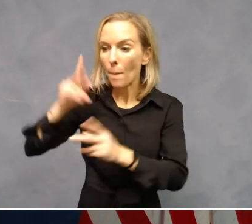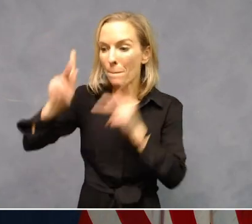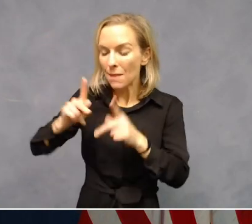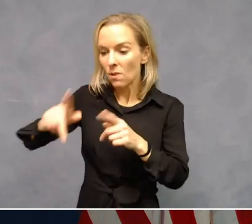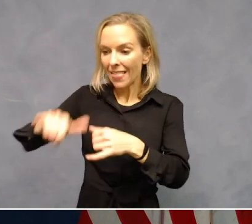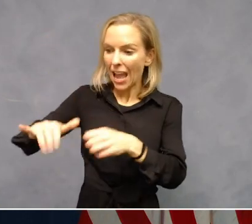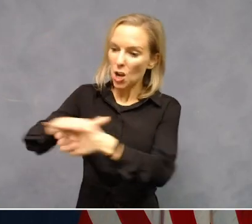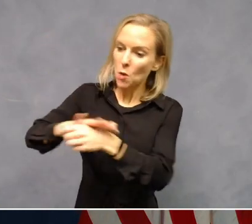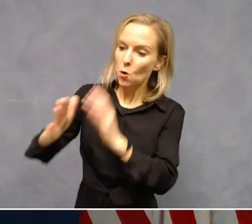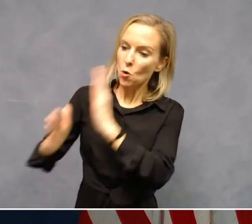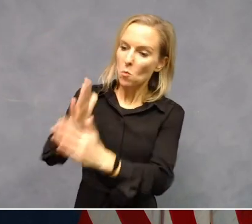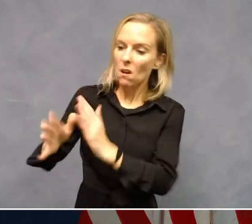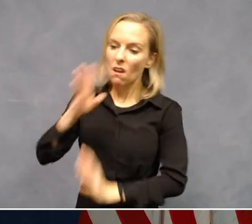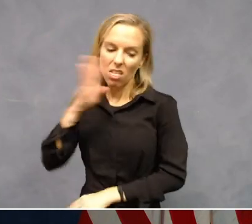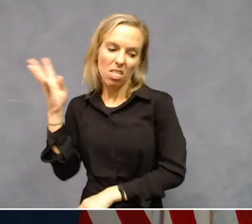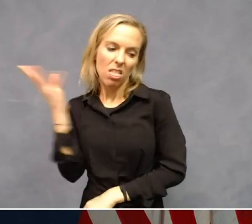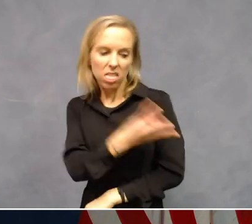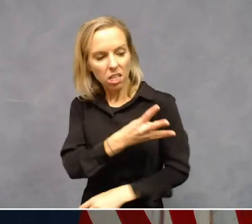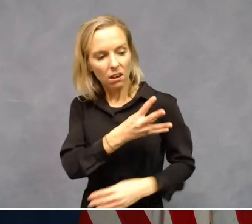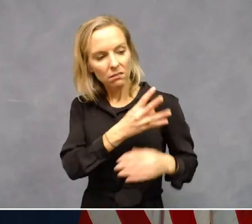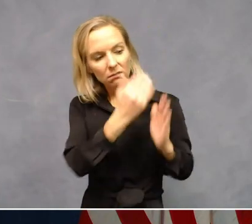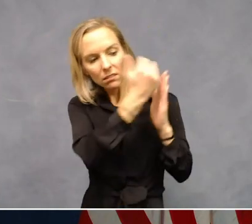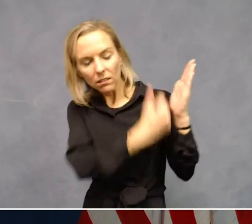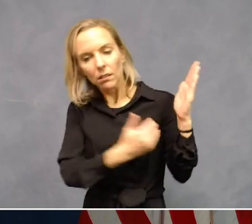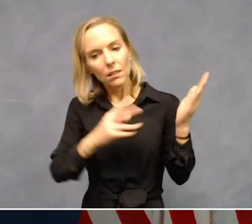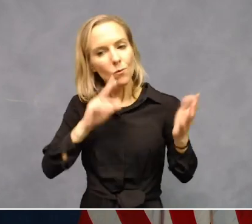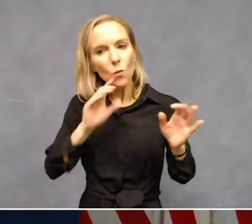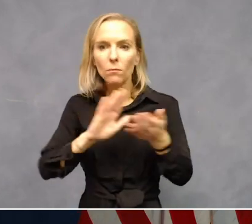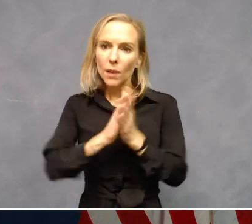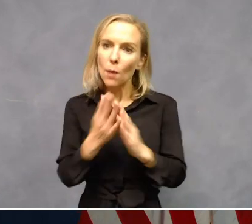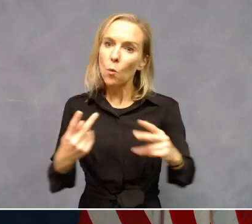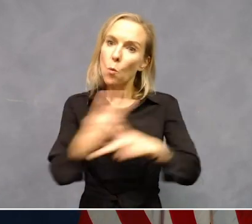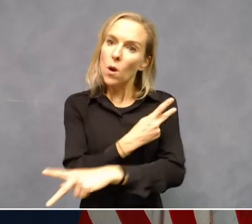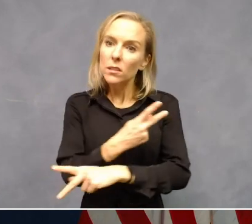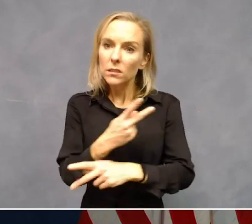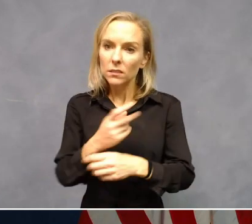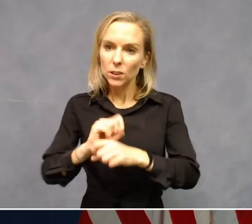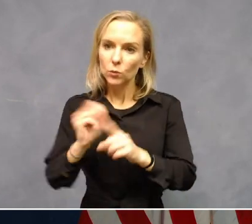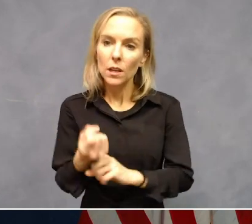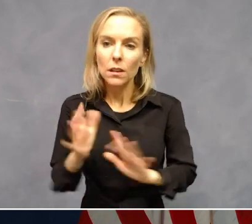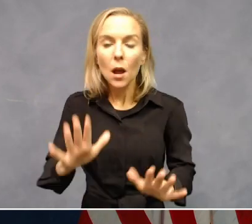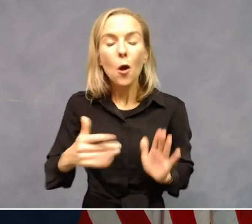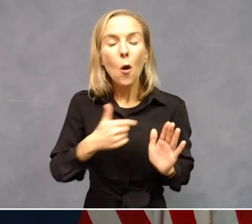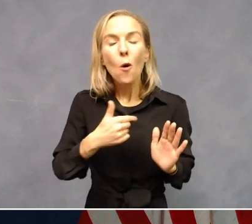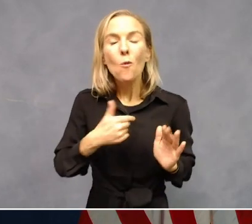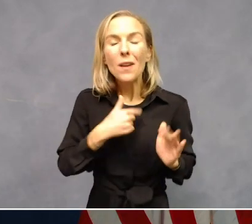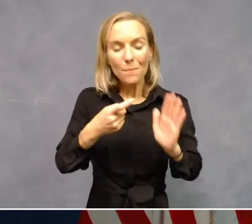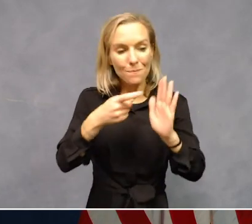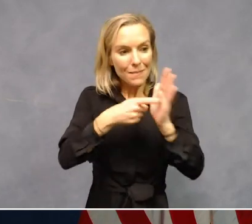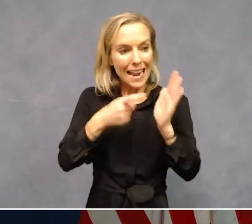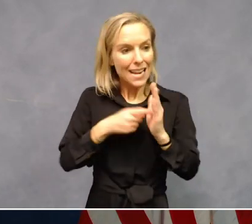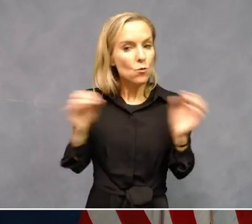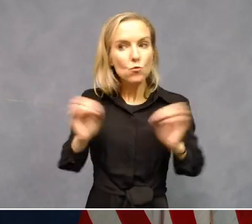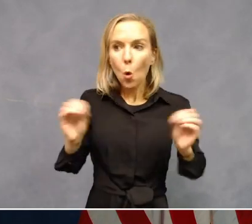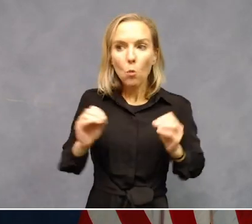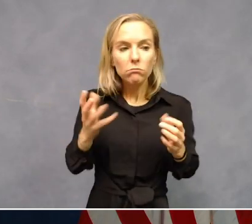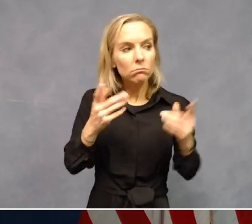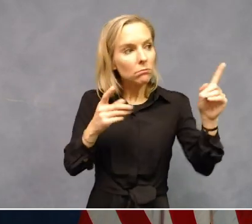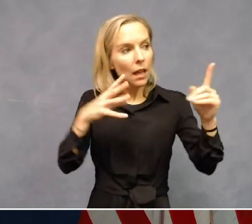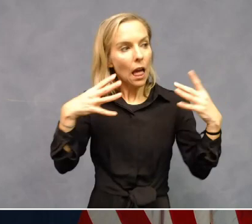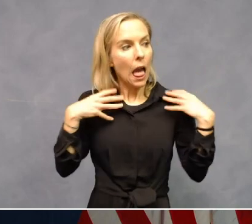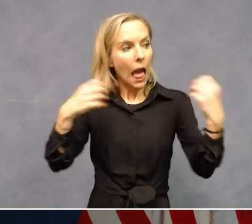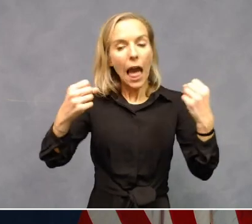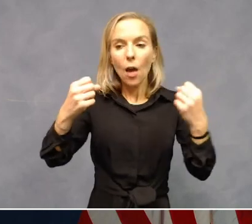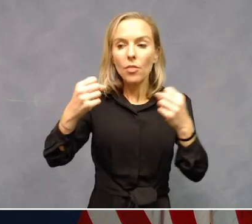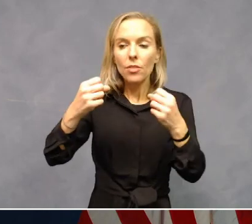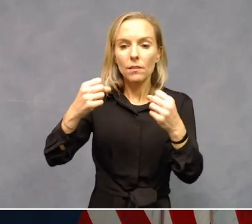I believe our situation could get even worse. But again, I haven't had mandates suggested to me by any of our public health officials, and